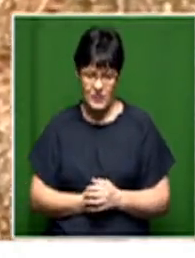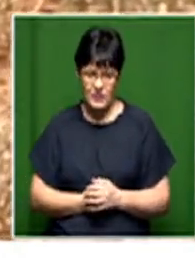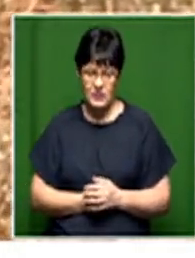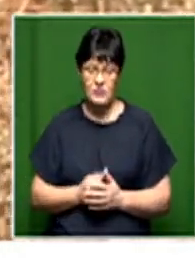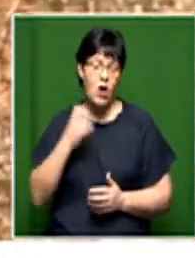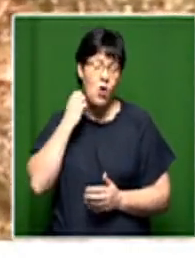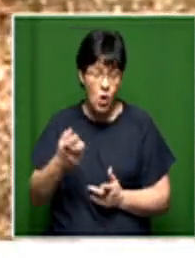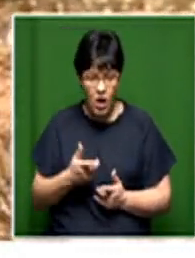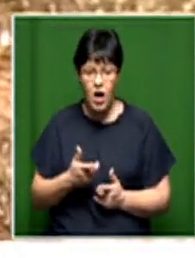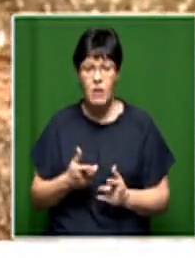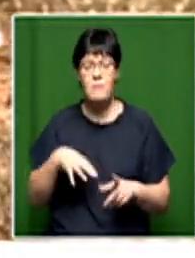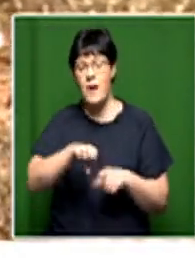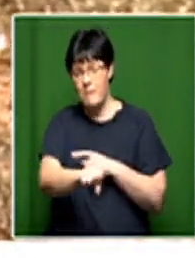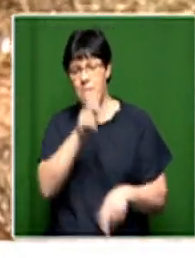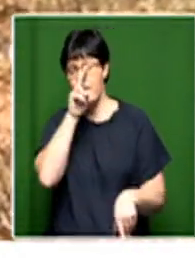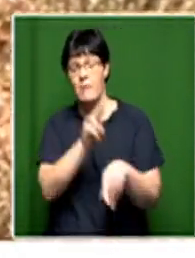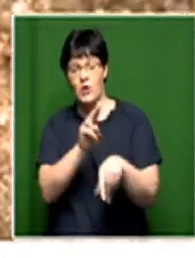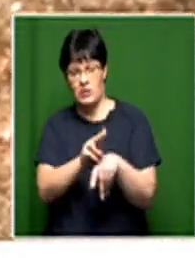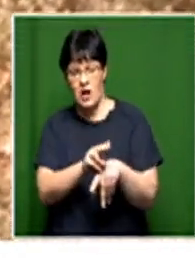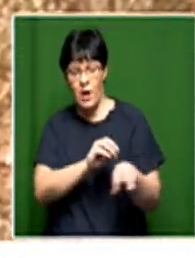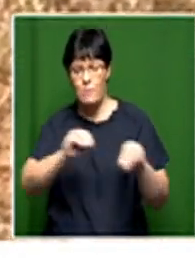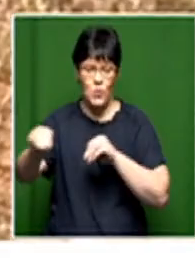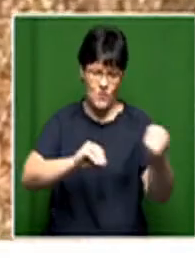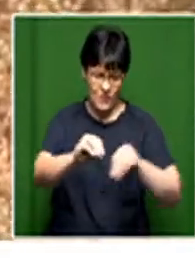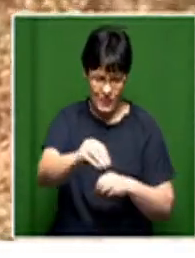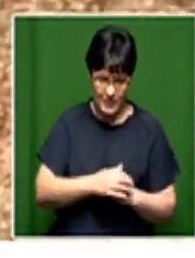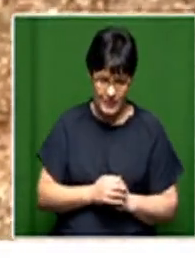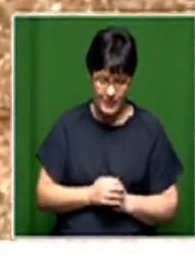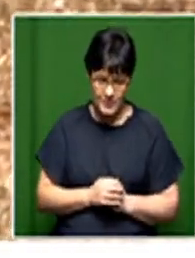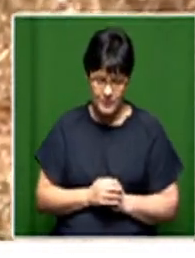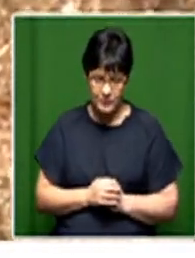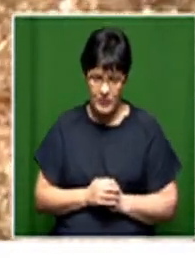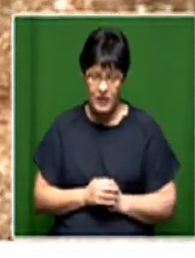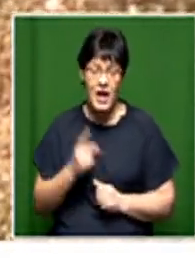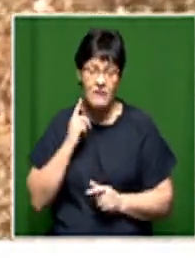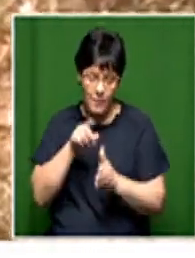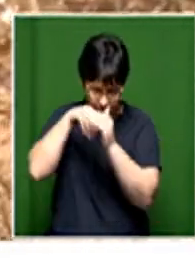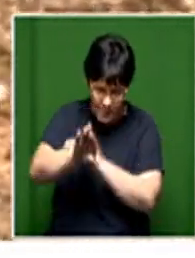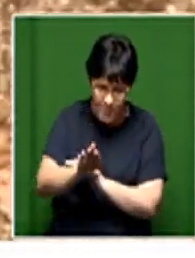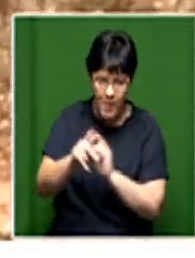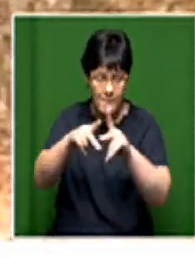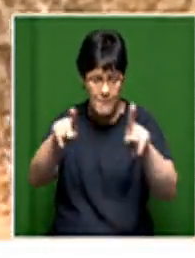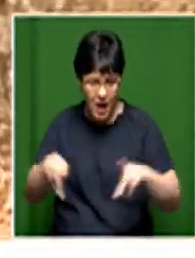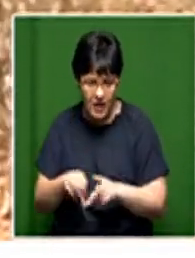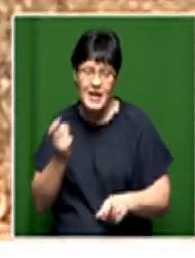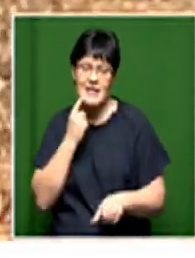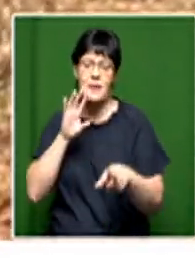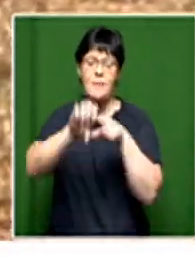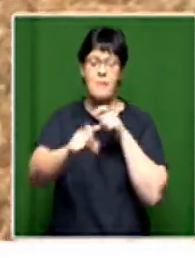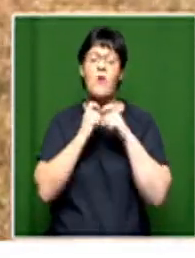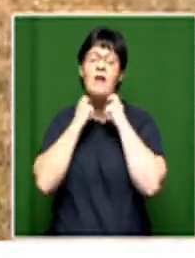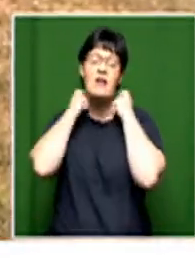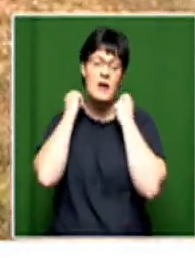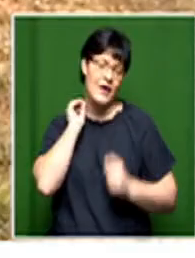Collaring lions helps with monitoring the movements of the lions, and if it should escape out of the park, it can easily be